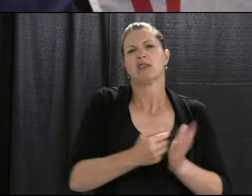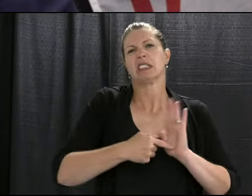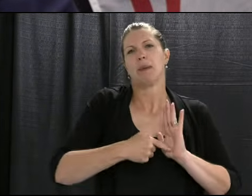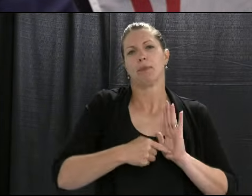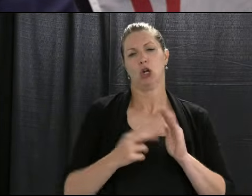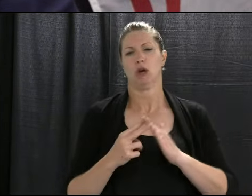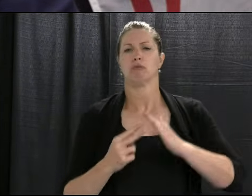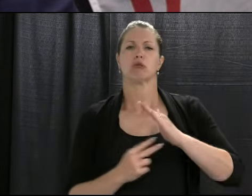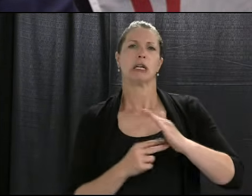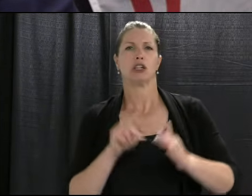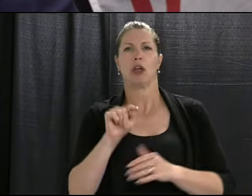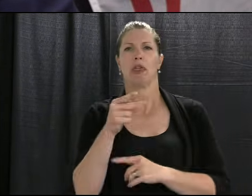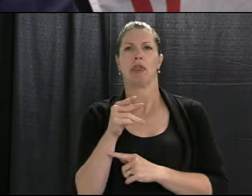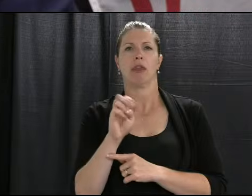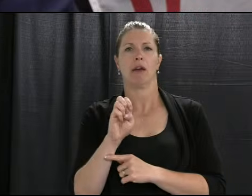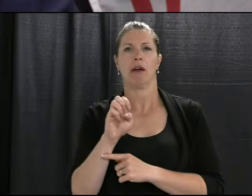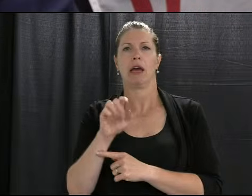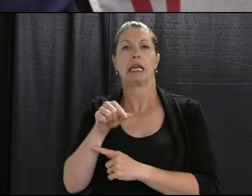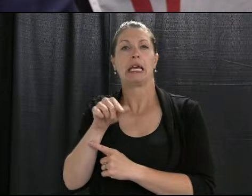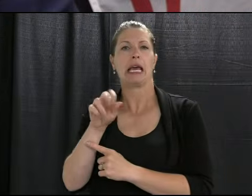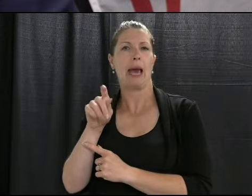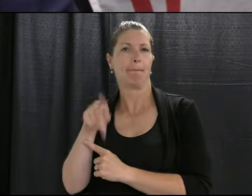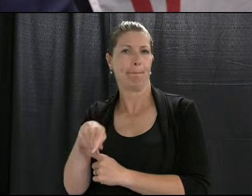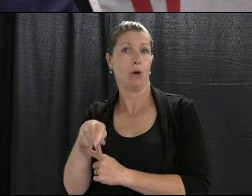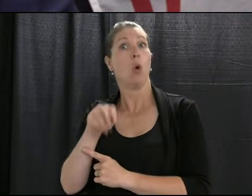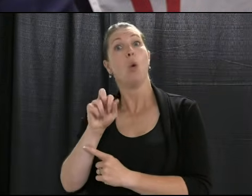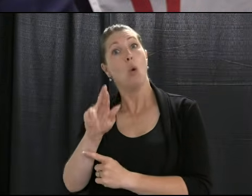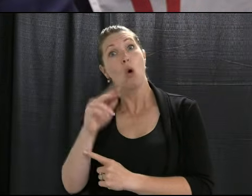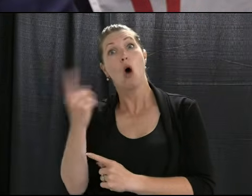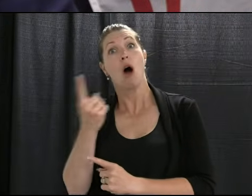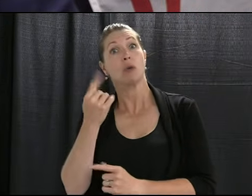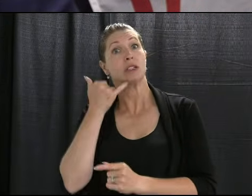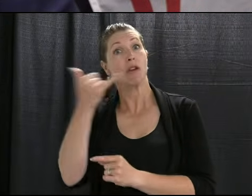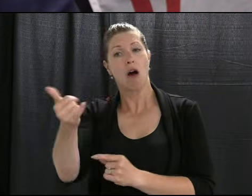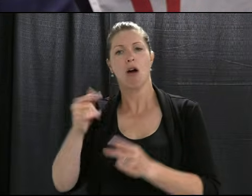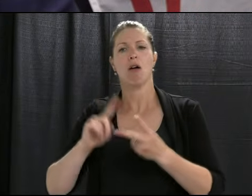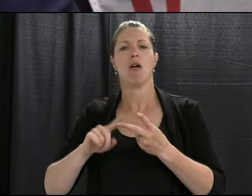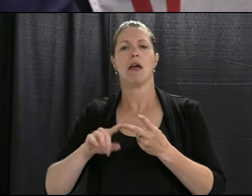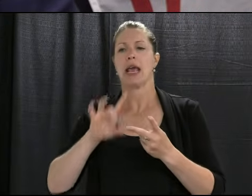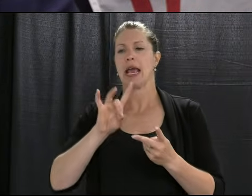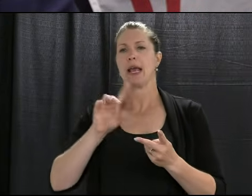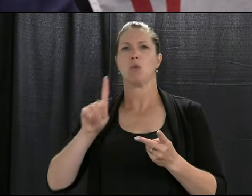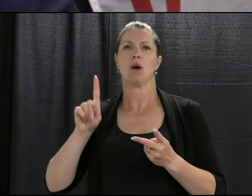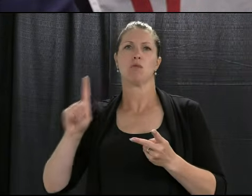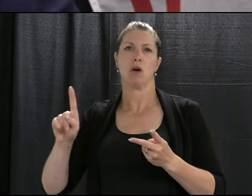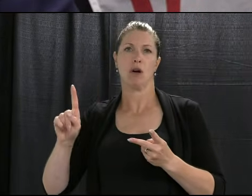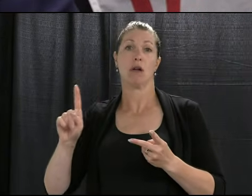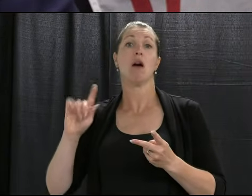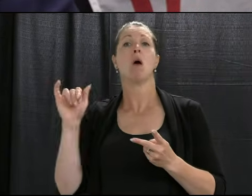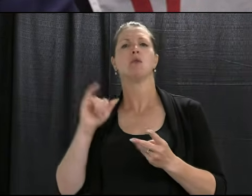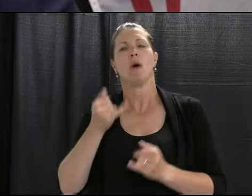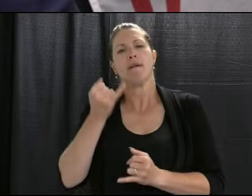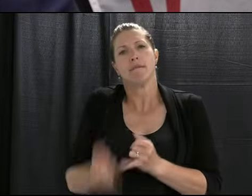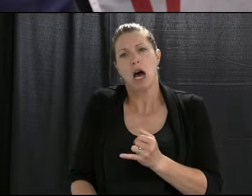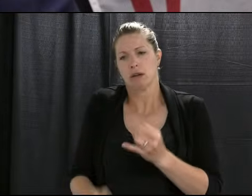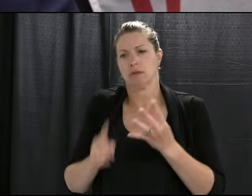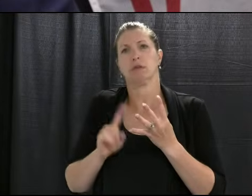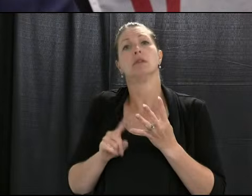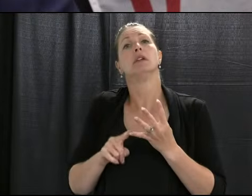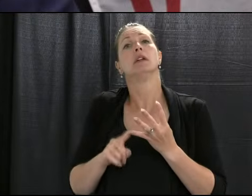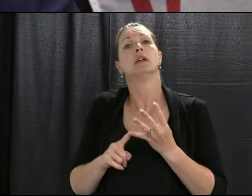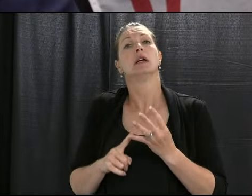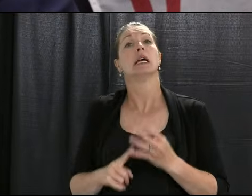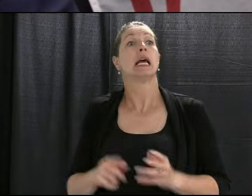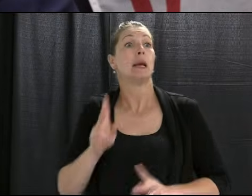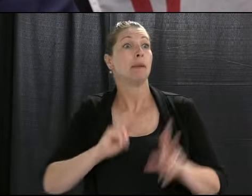or always call 811. And my final, just to pick up on my colleague from Justice around people knowing things